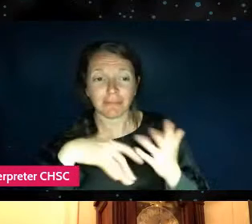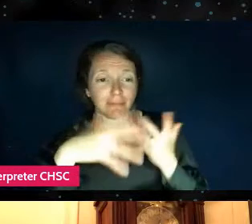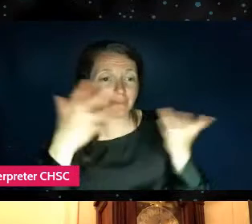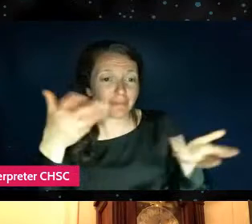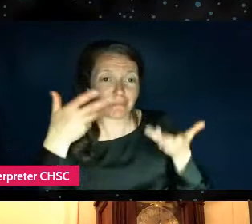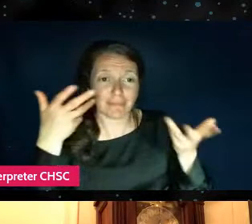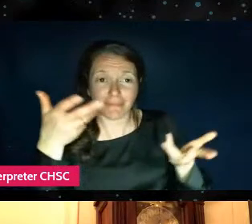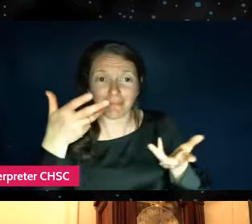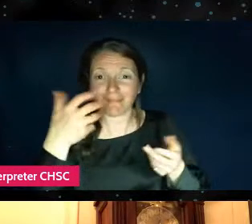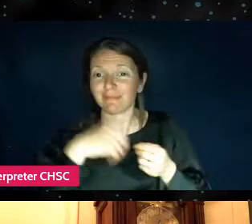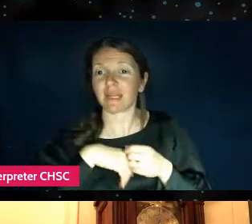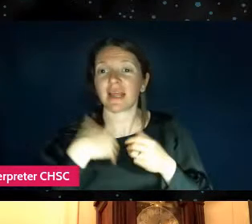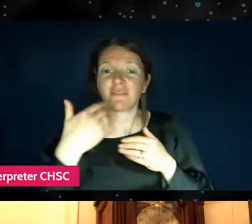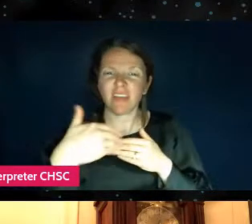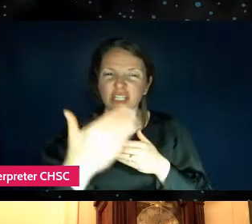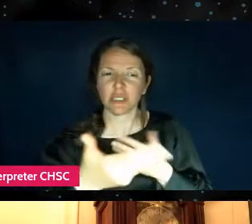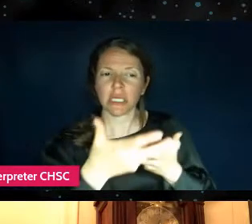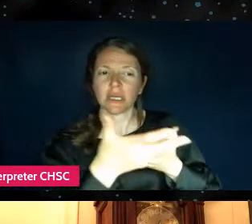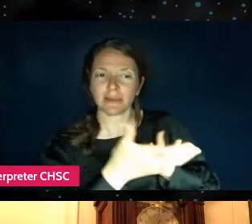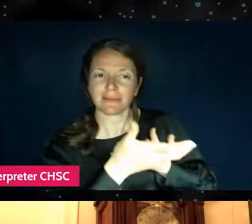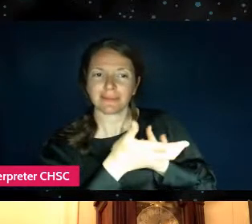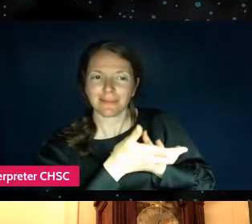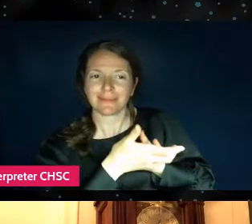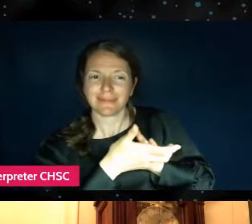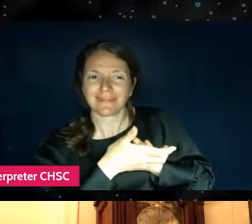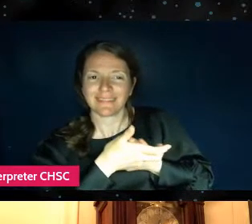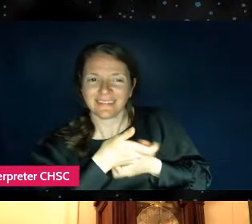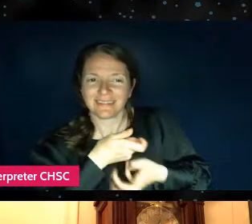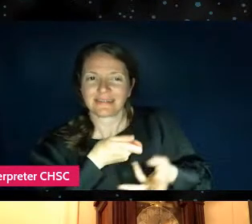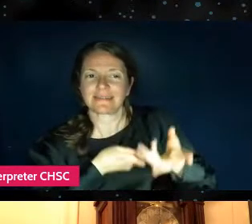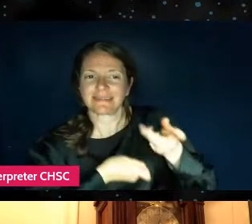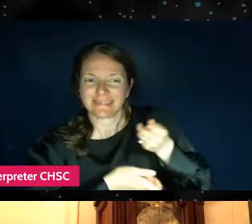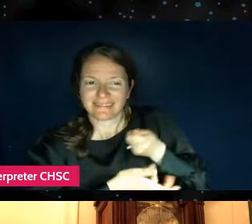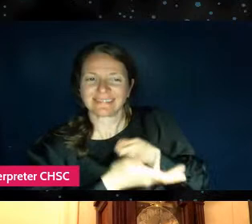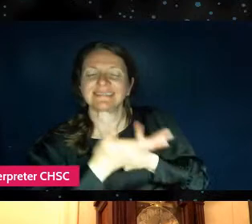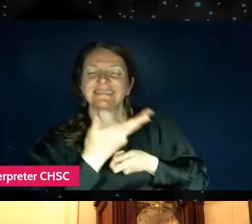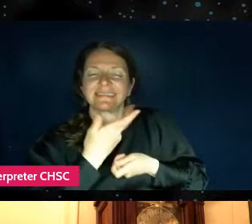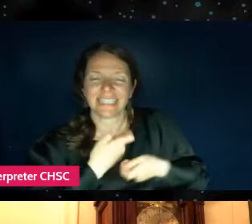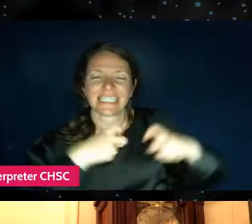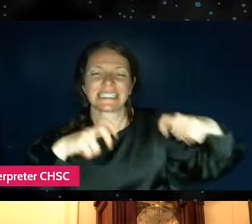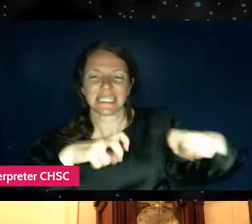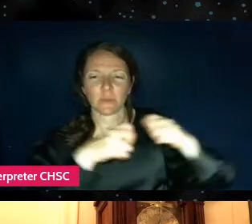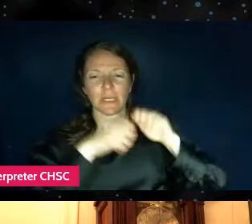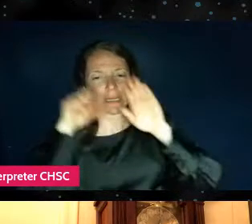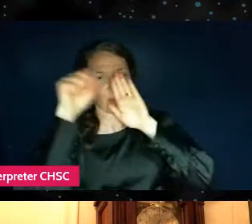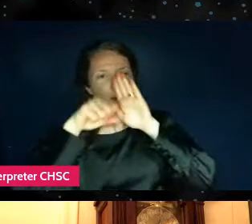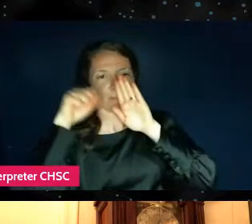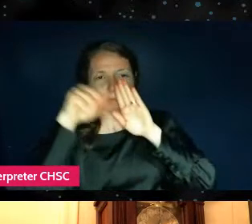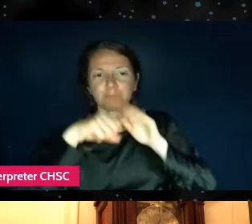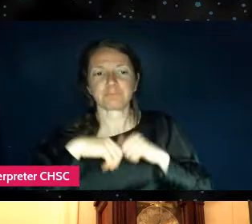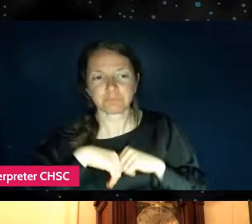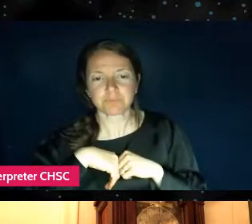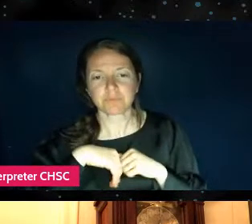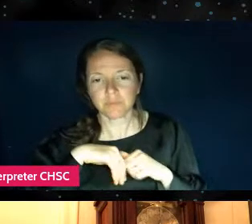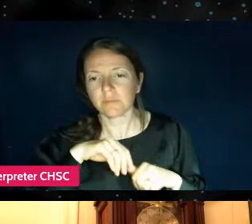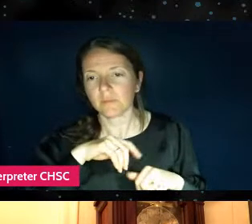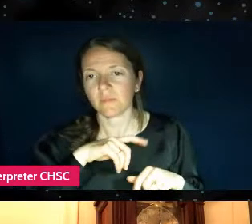And eventually we would get to, you know, sit down with the camera. But I think